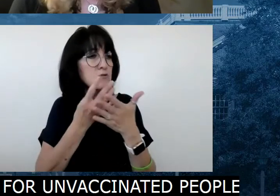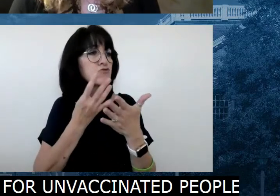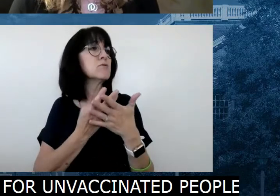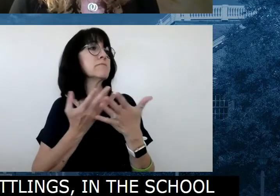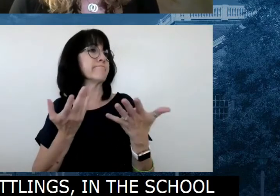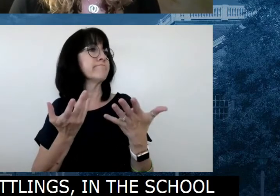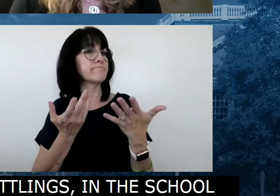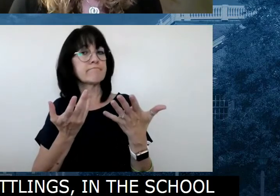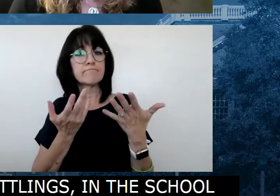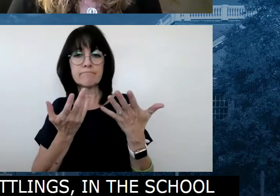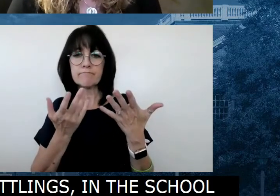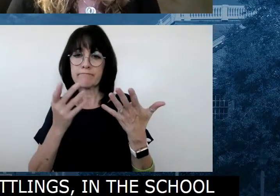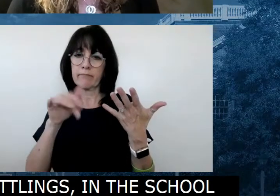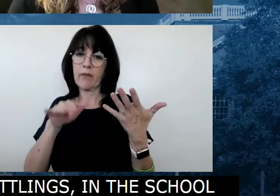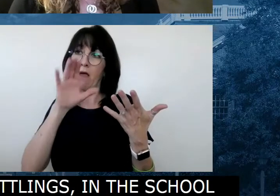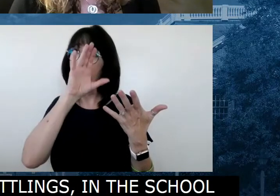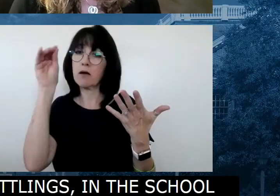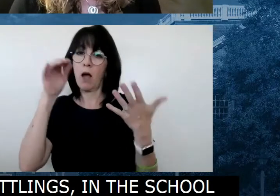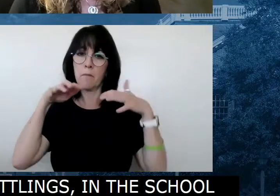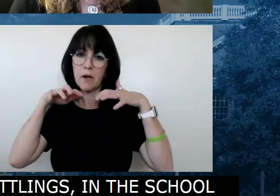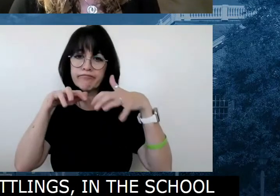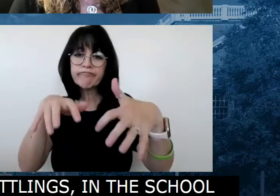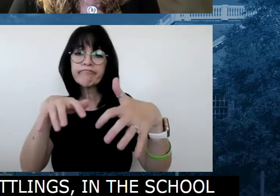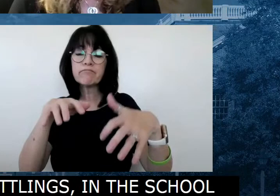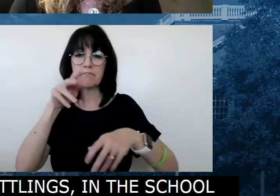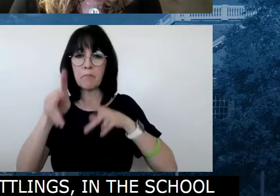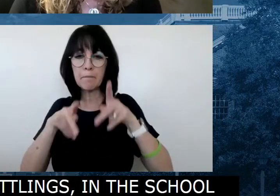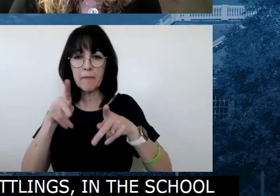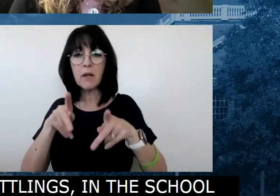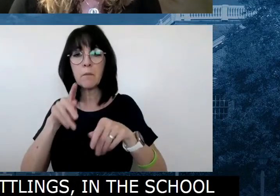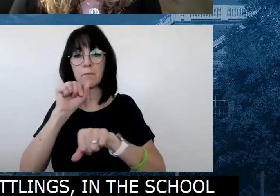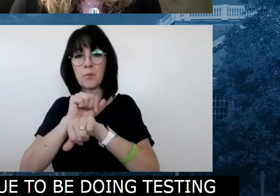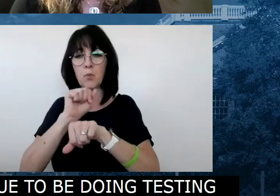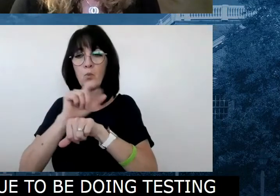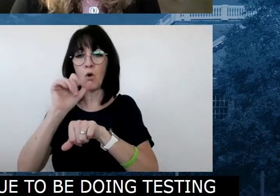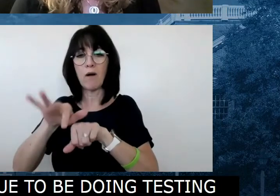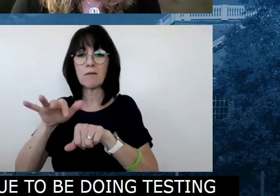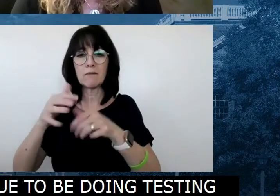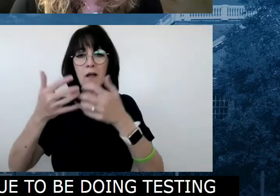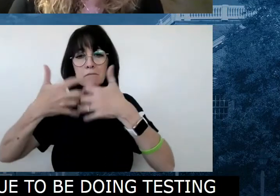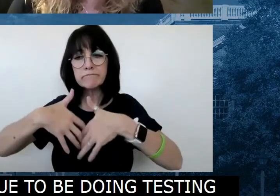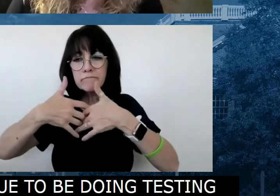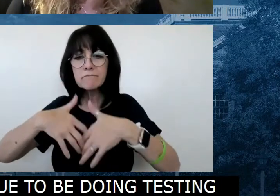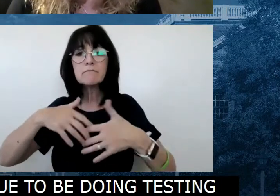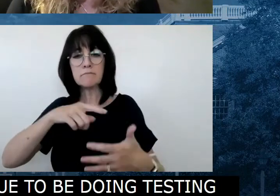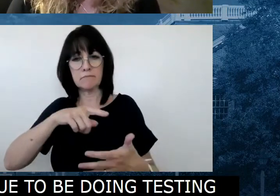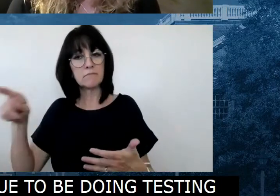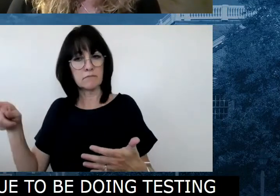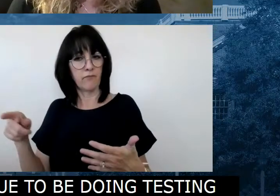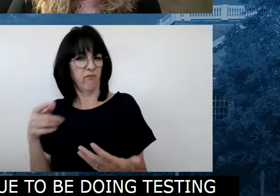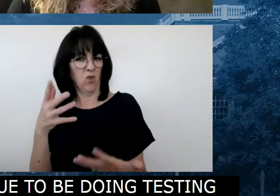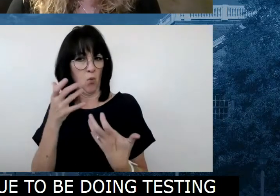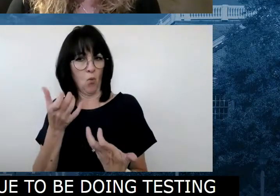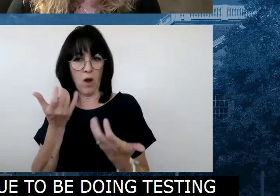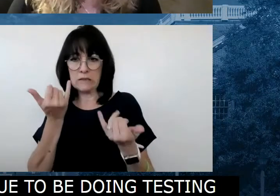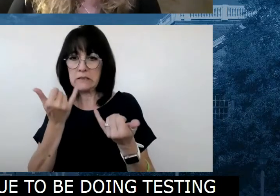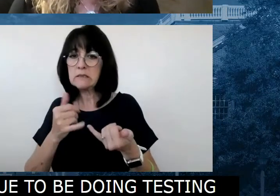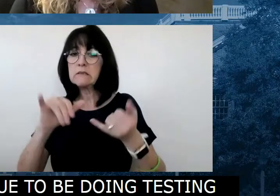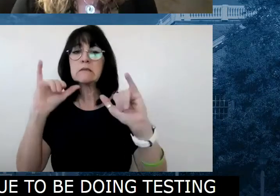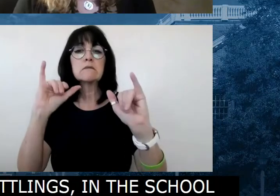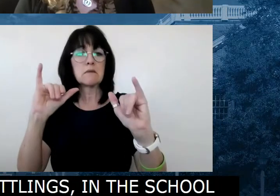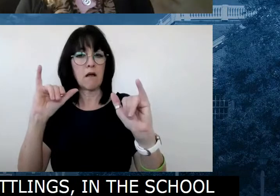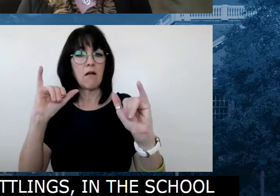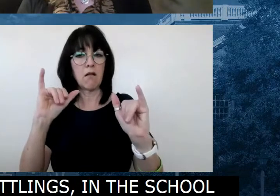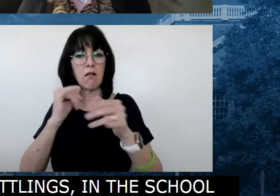contact tracing and quarantine and isolation as needed to keep this virus at bay, especially for individuals who are